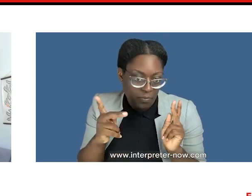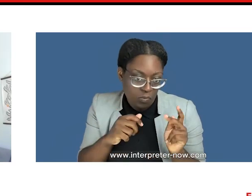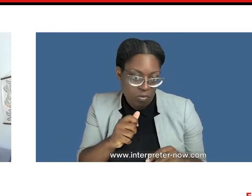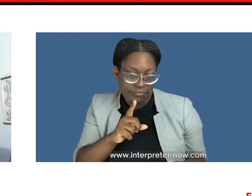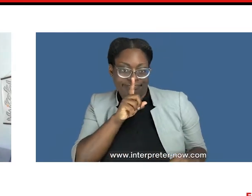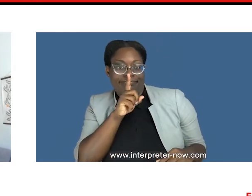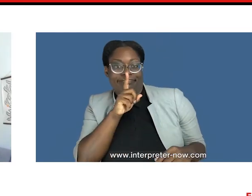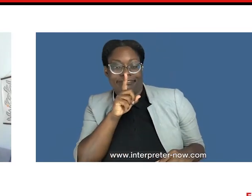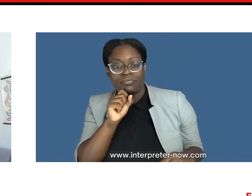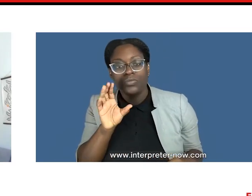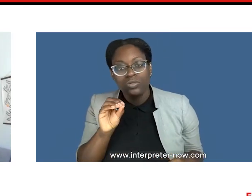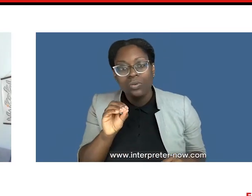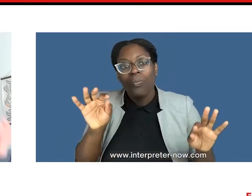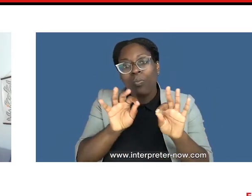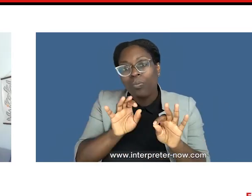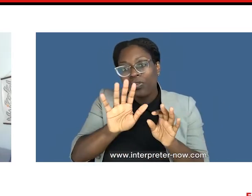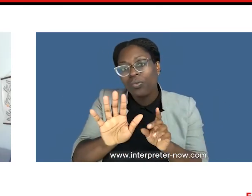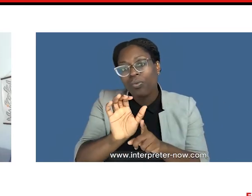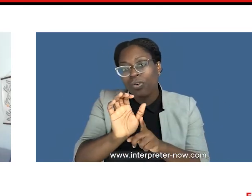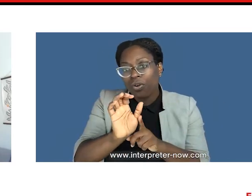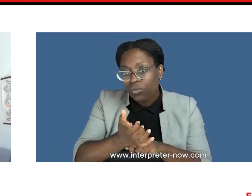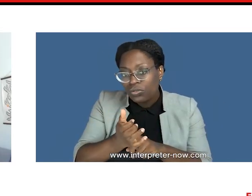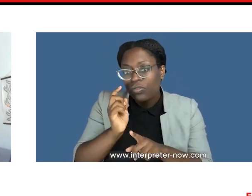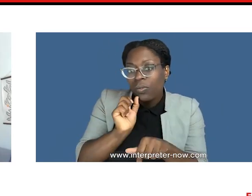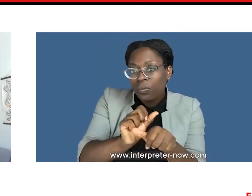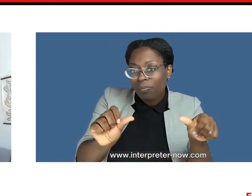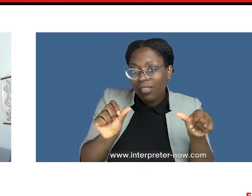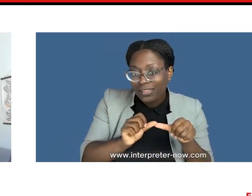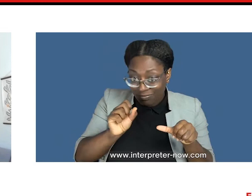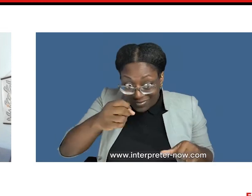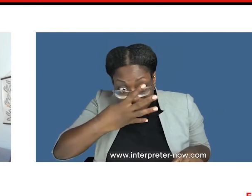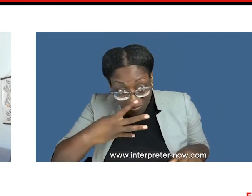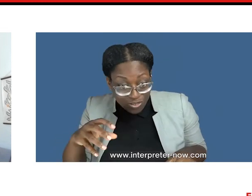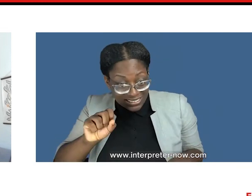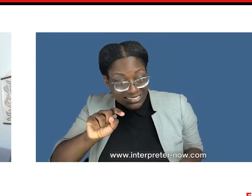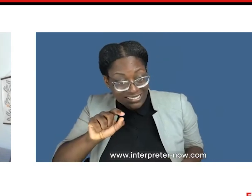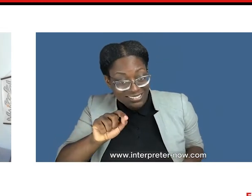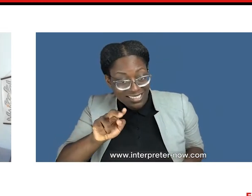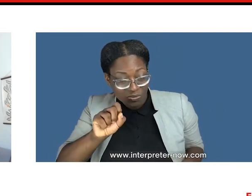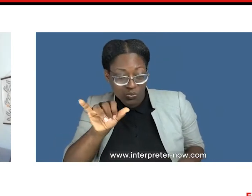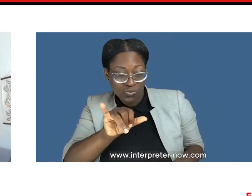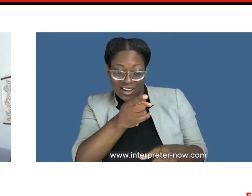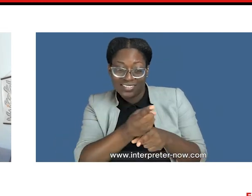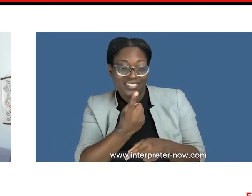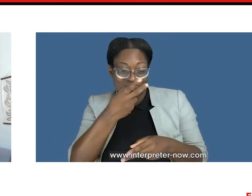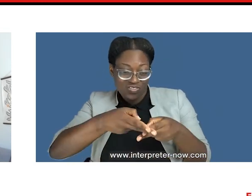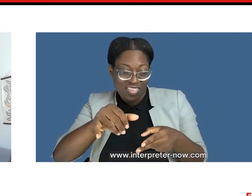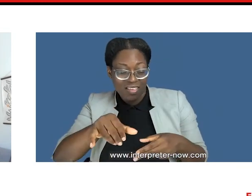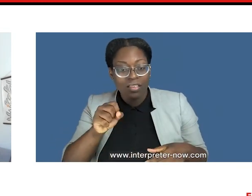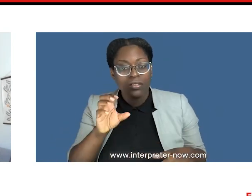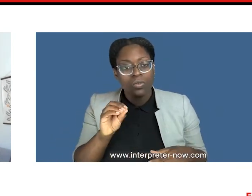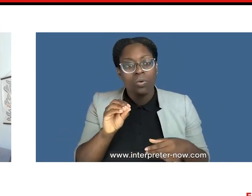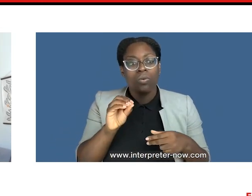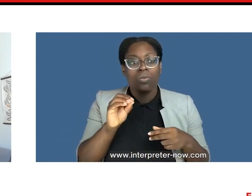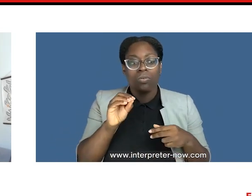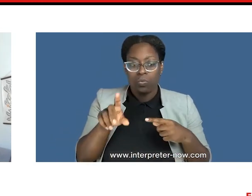people with disabilities, design your culture for people of different sexual orientations and gender identities and immigrant status in the Netherlands.